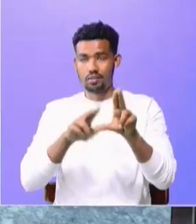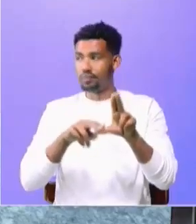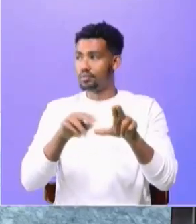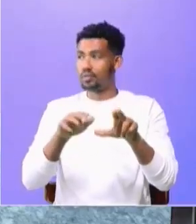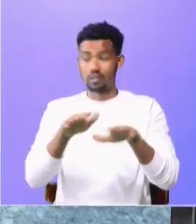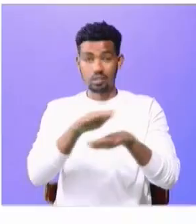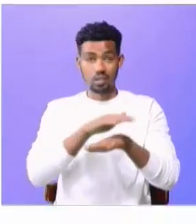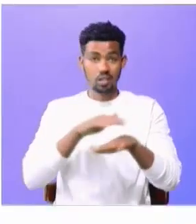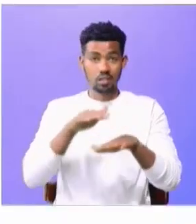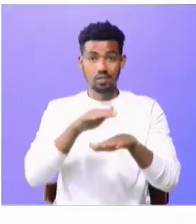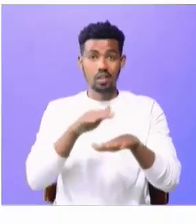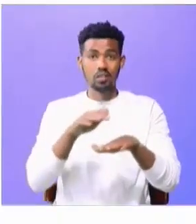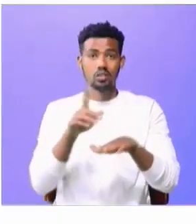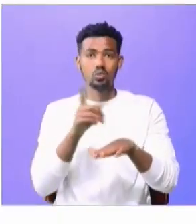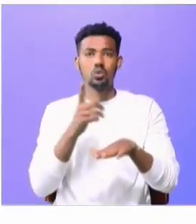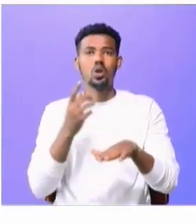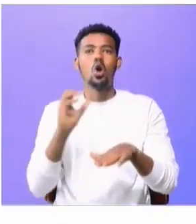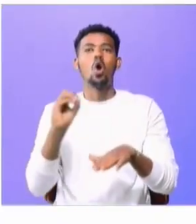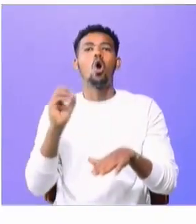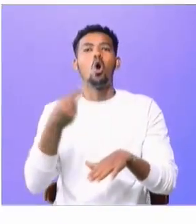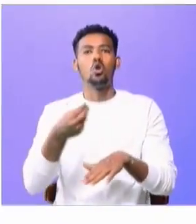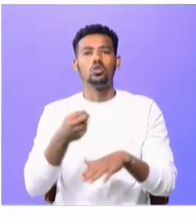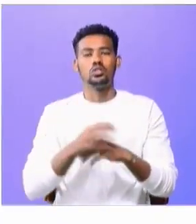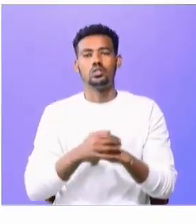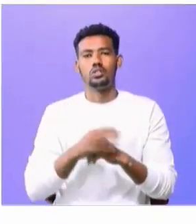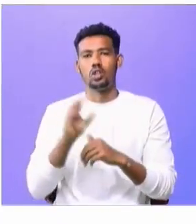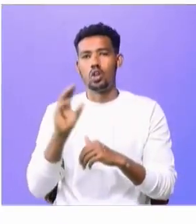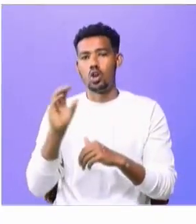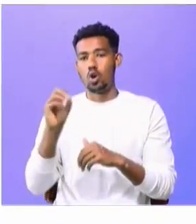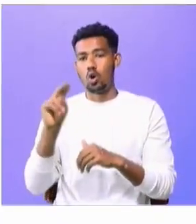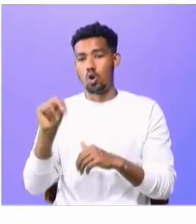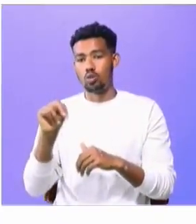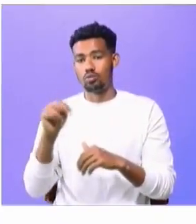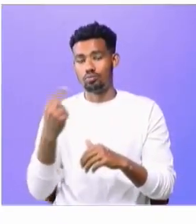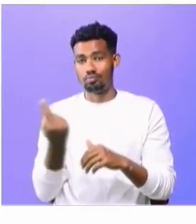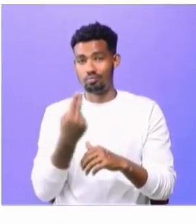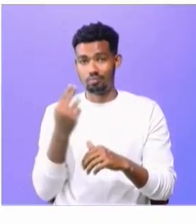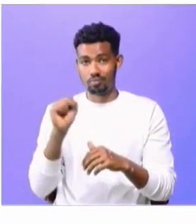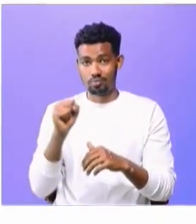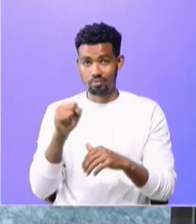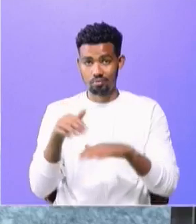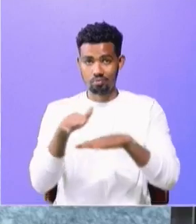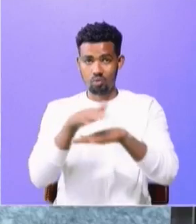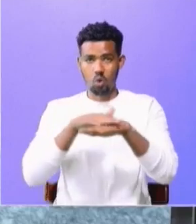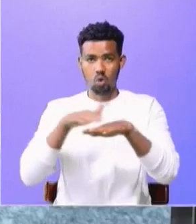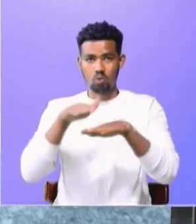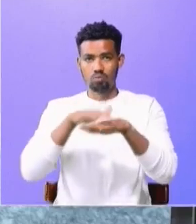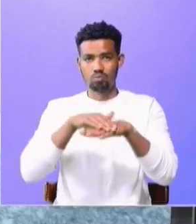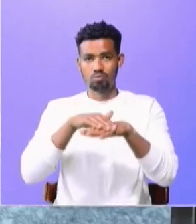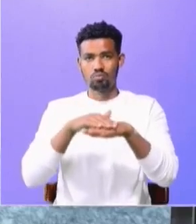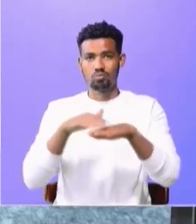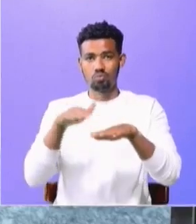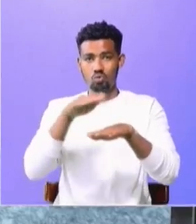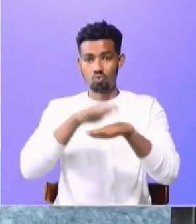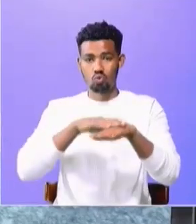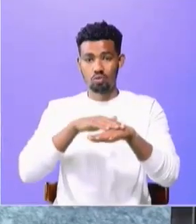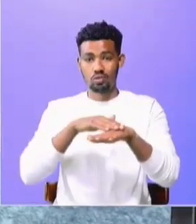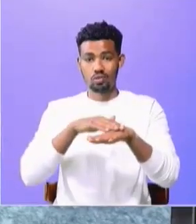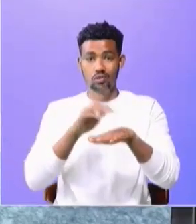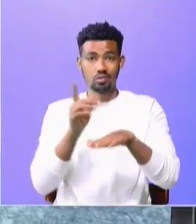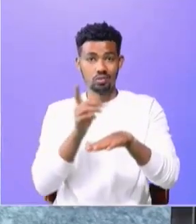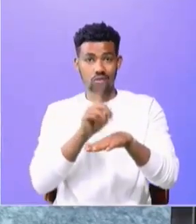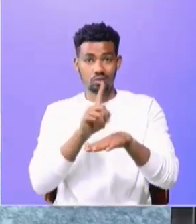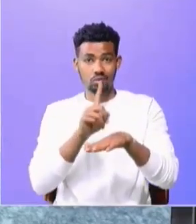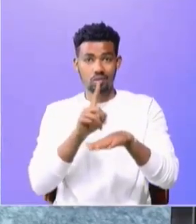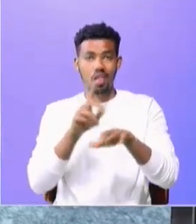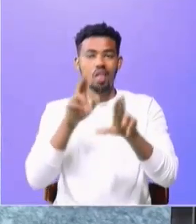so we can use on. The cat is on the chair. The cat is on